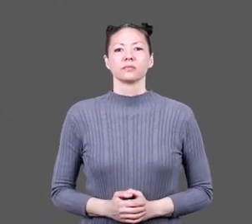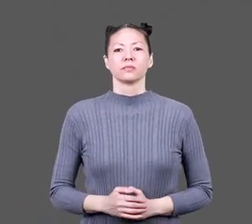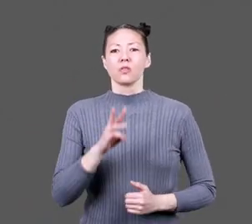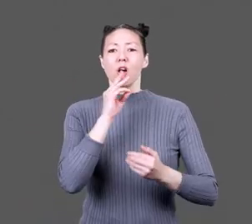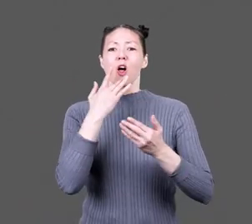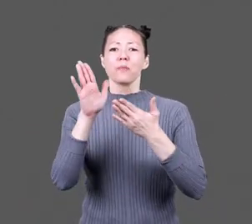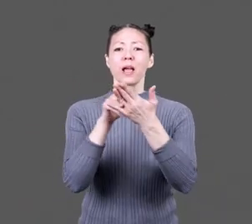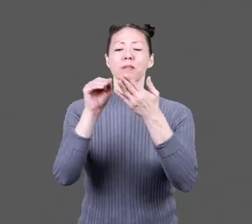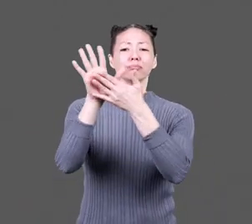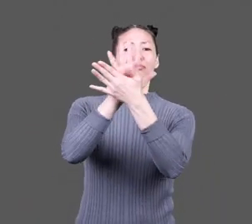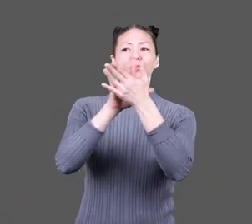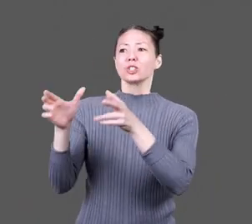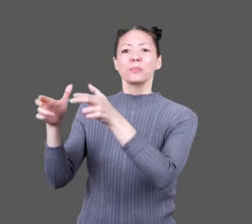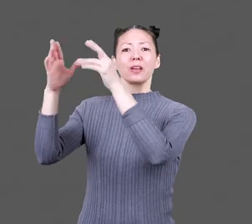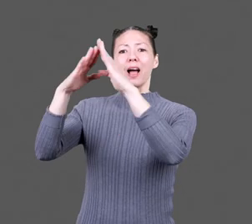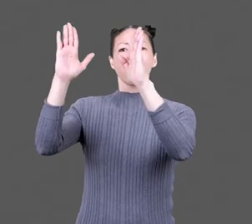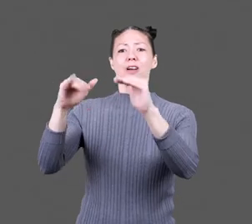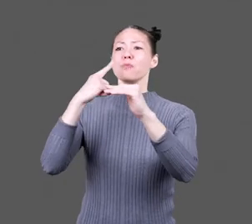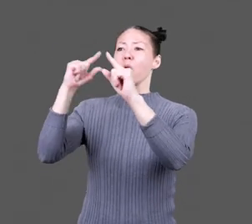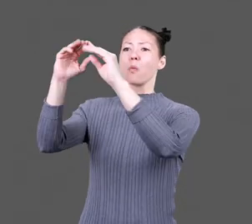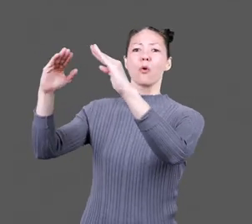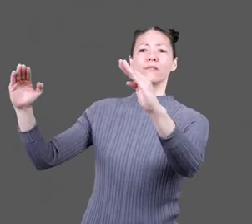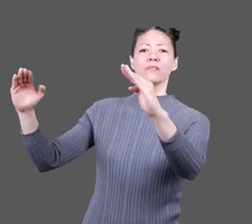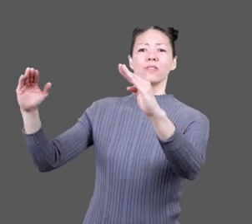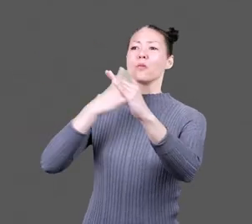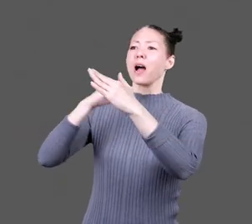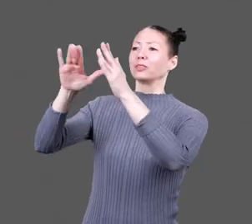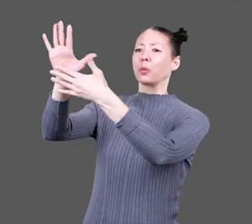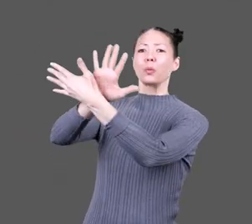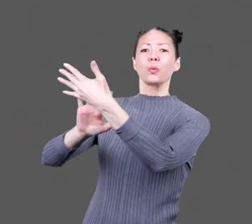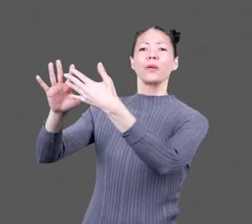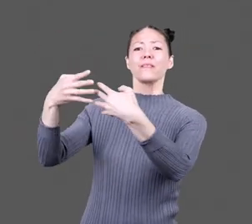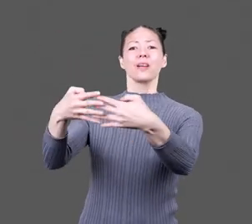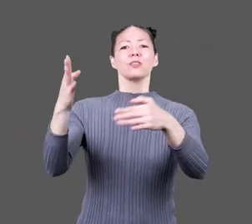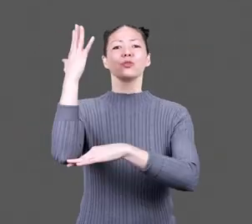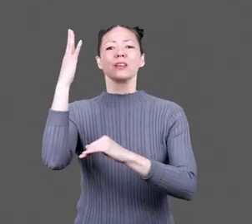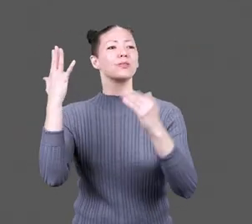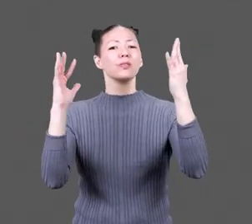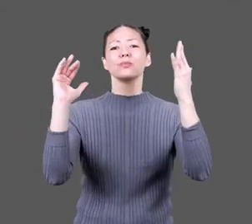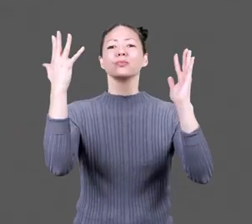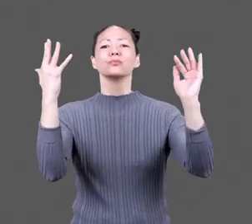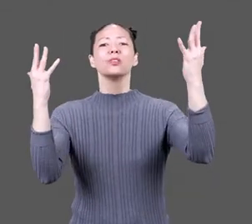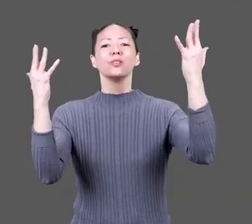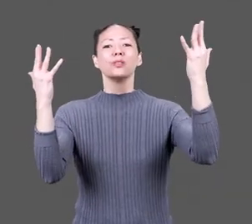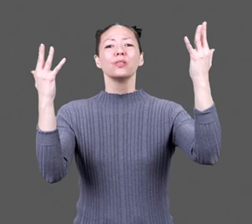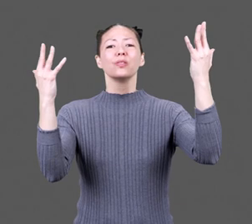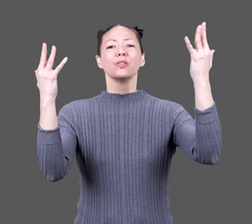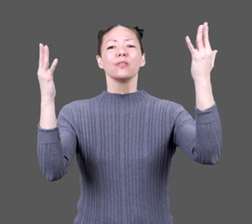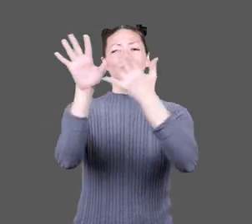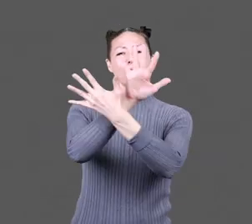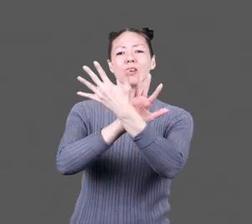In watercolor, a chimney rises from a red-trimmed roof. Green trees grow in front of a white house.